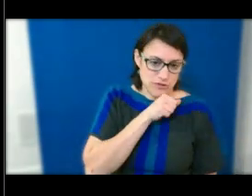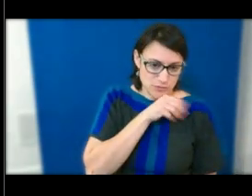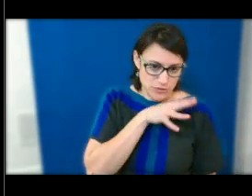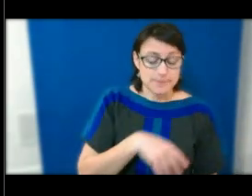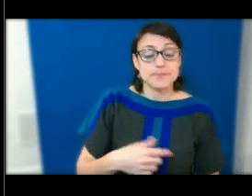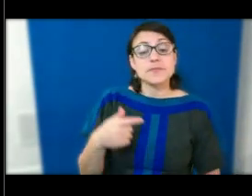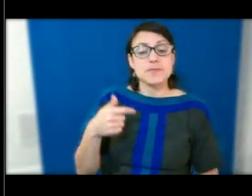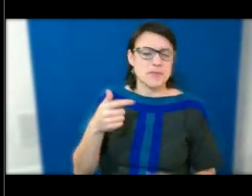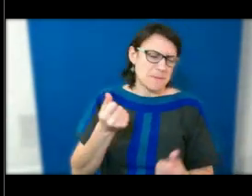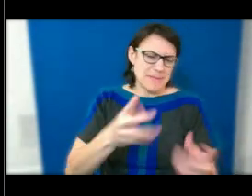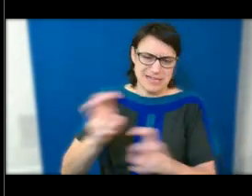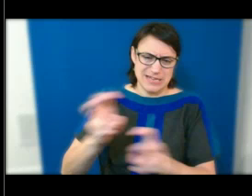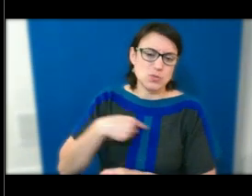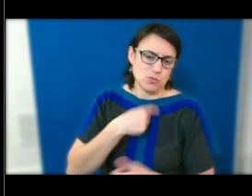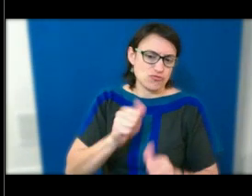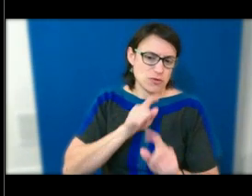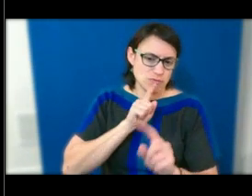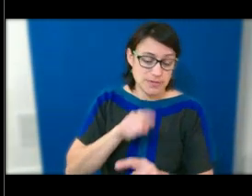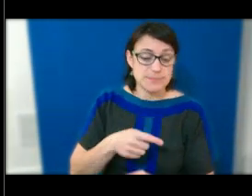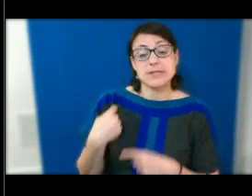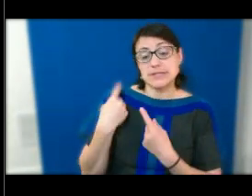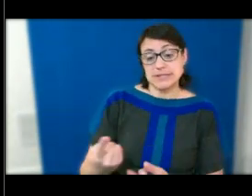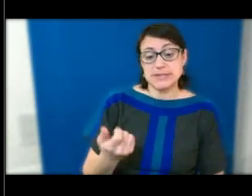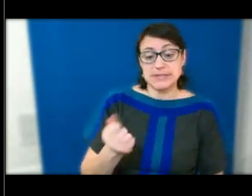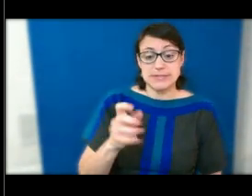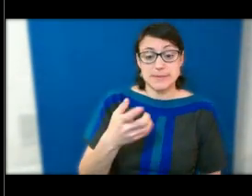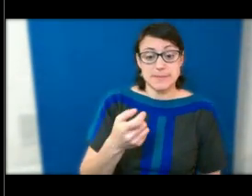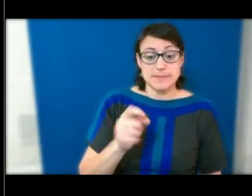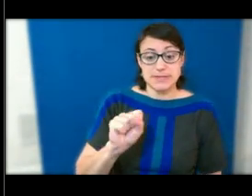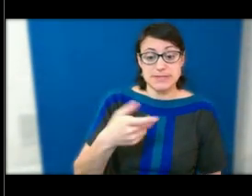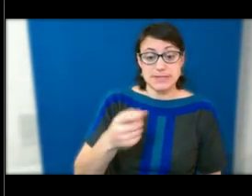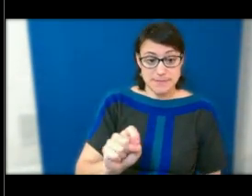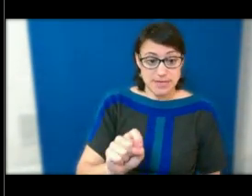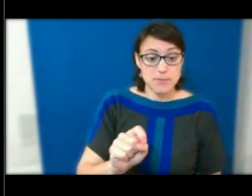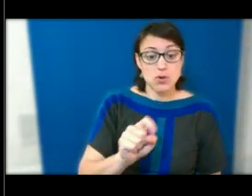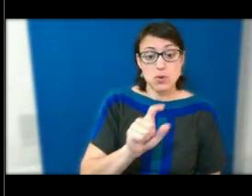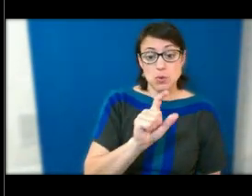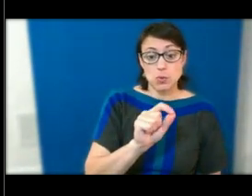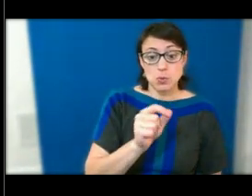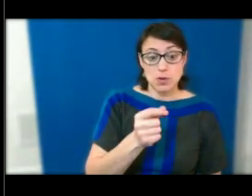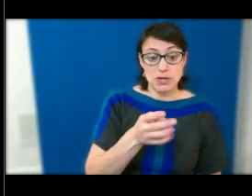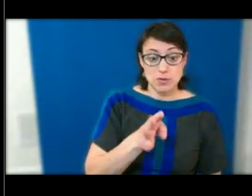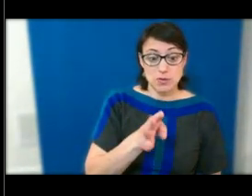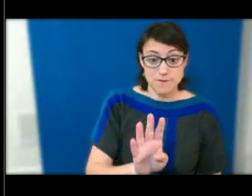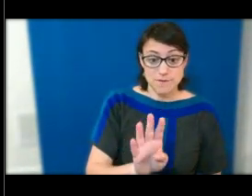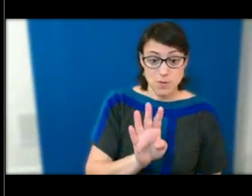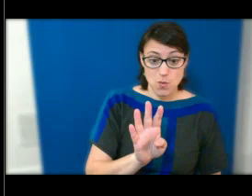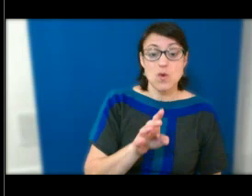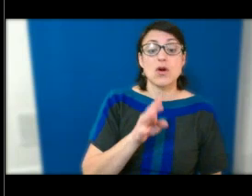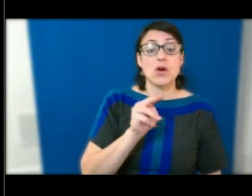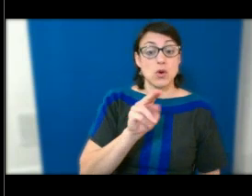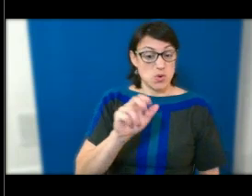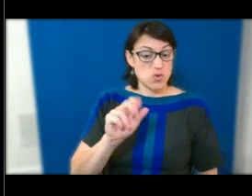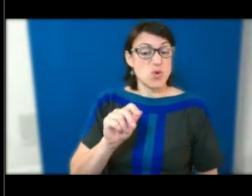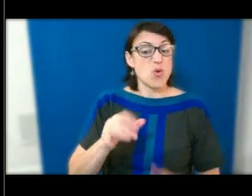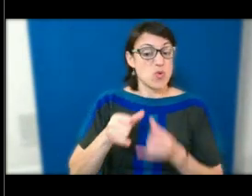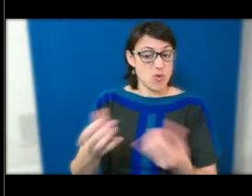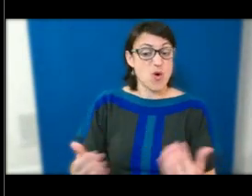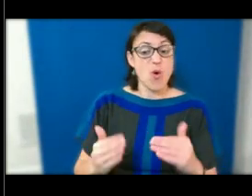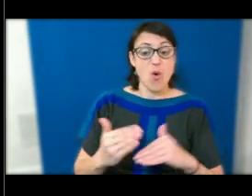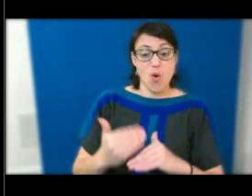September 2024, NOAA has awarded more than $2.6 billion in Inflation Reduction Act funding and $1.7 billion